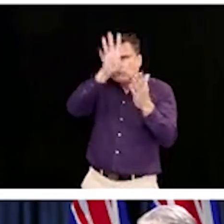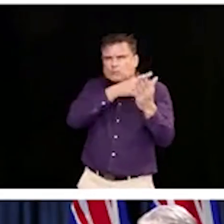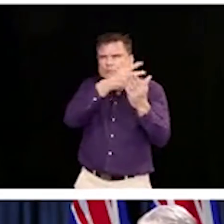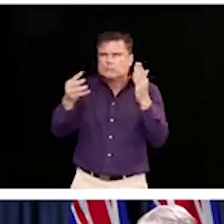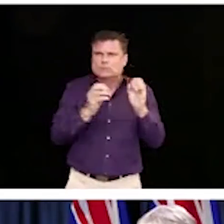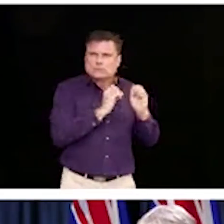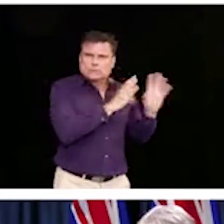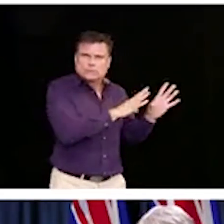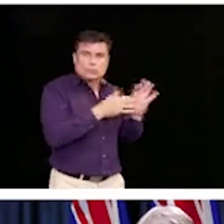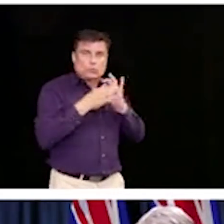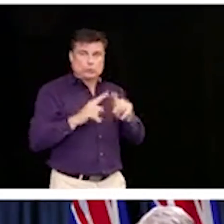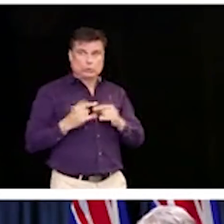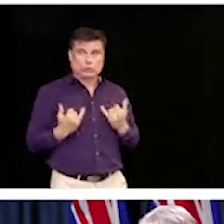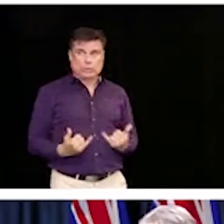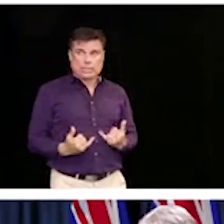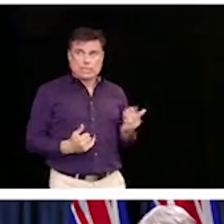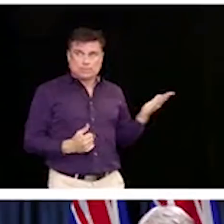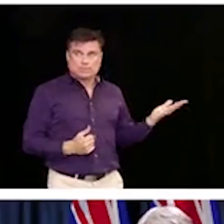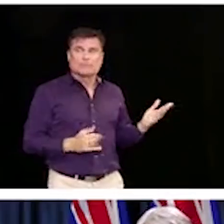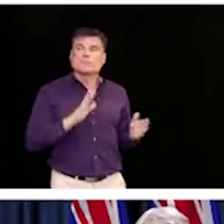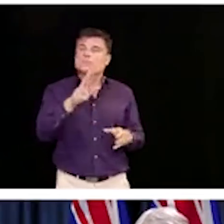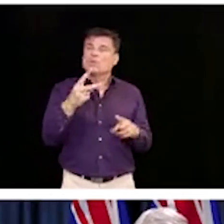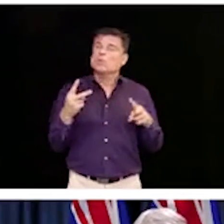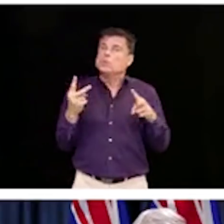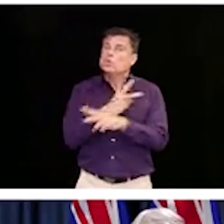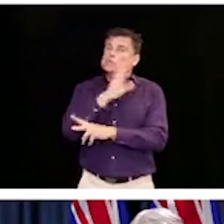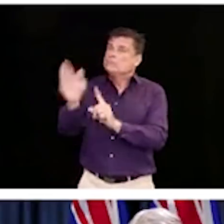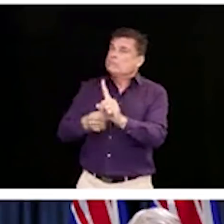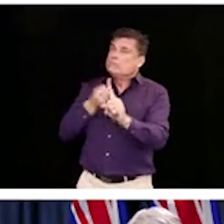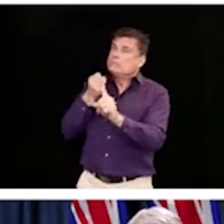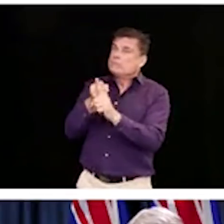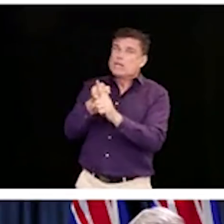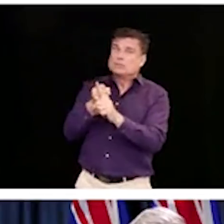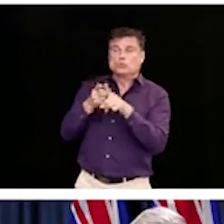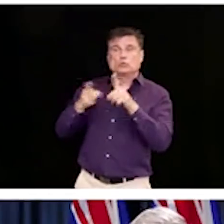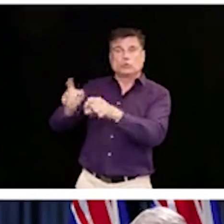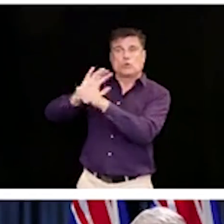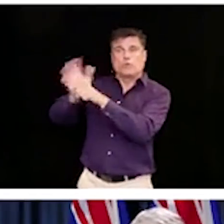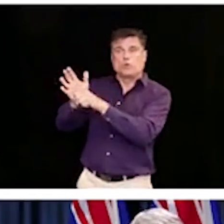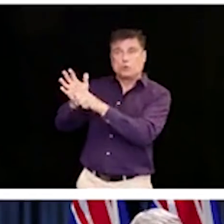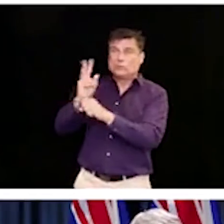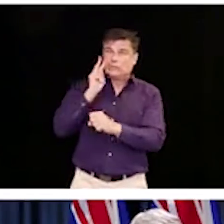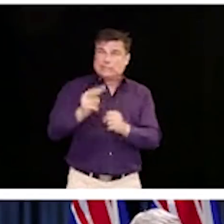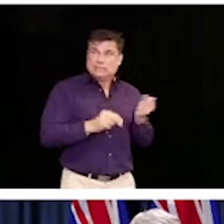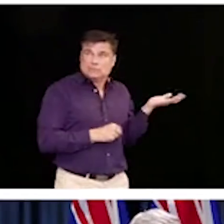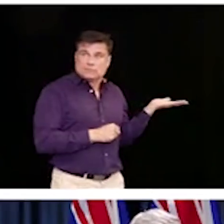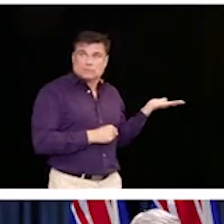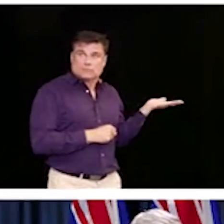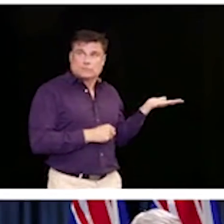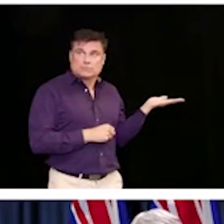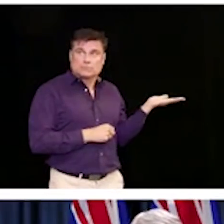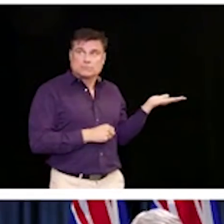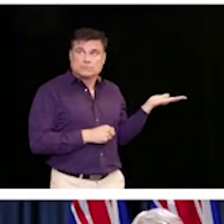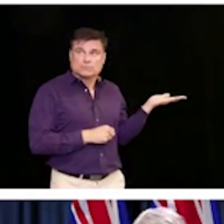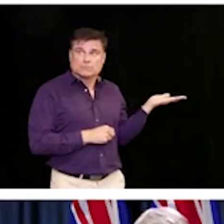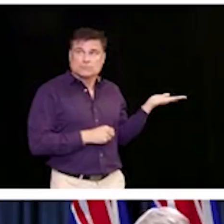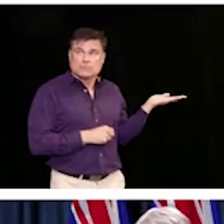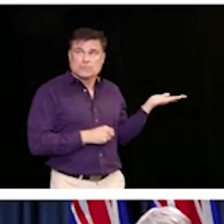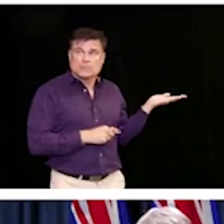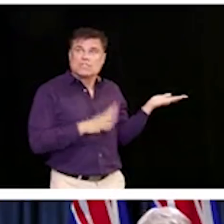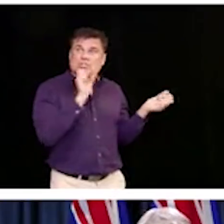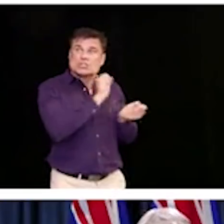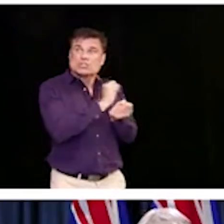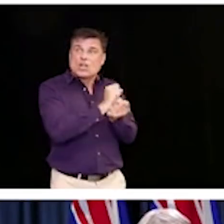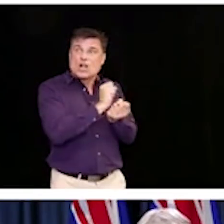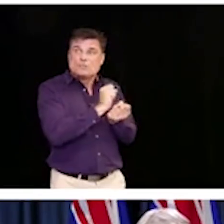really related to the biggest difficulties that we were facing during COVID. So on this slide, you can see we'll begin with the labor stats. And as